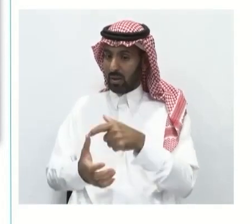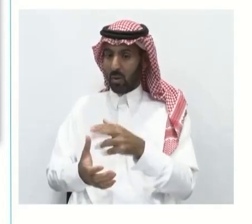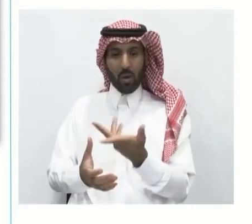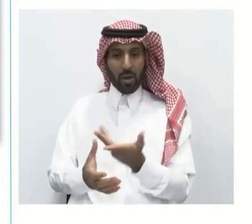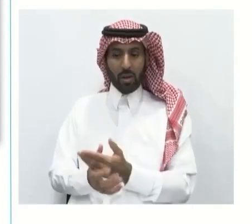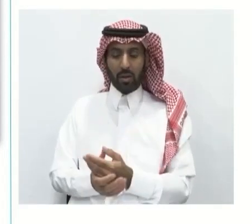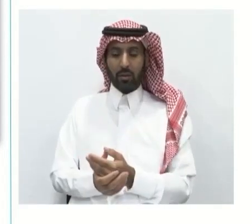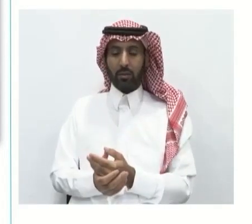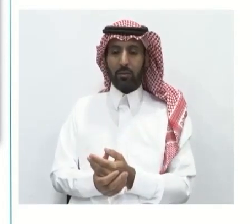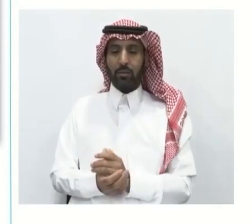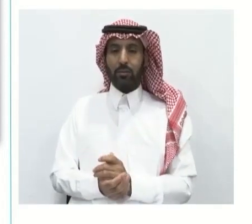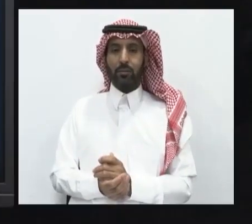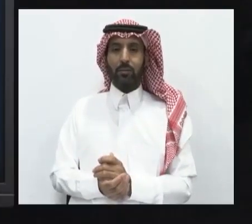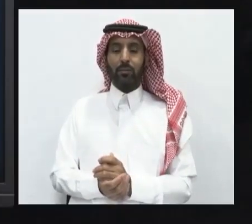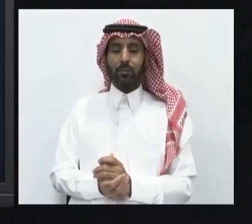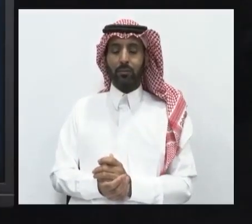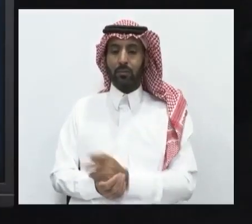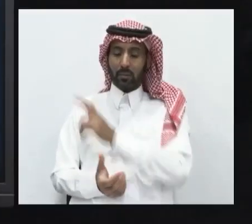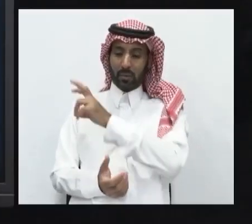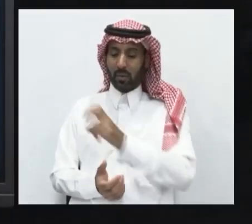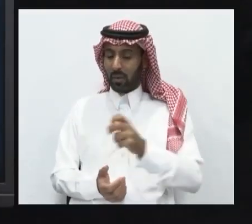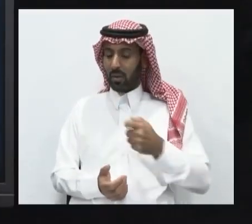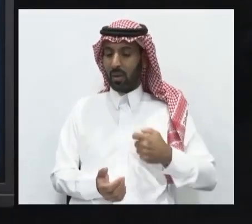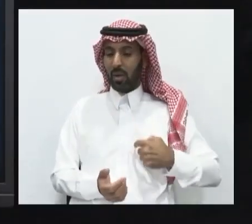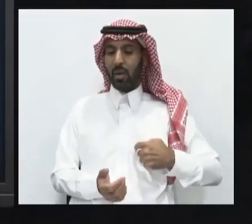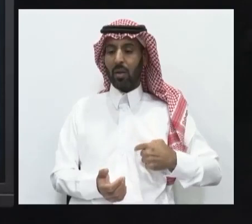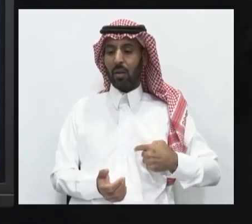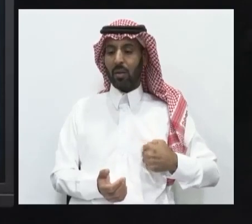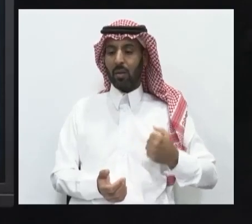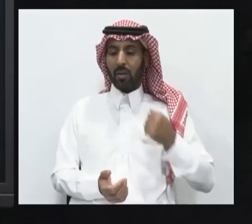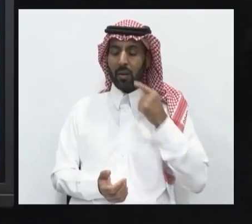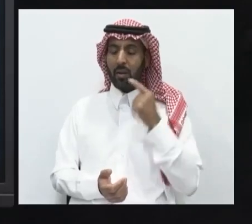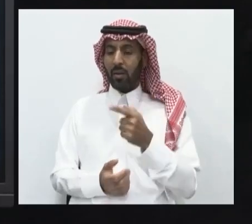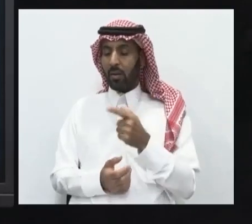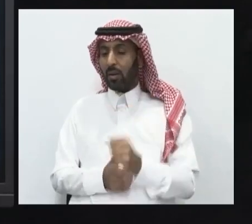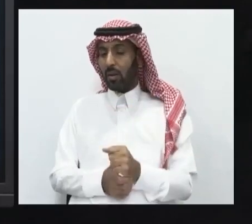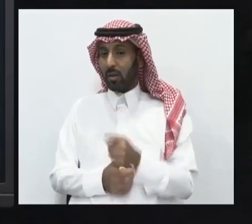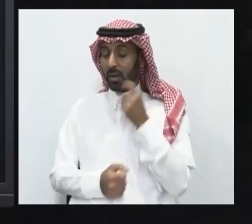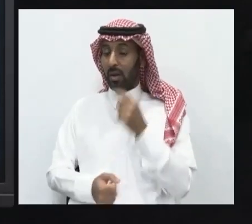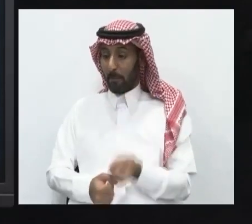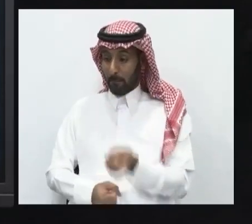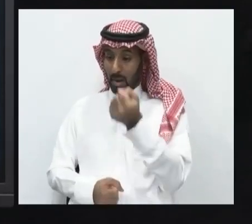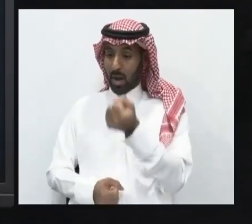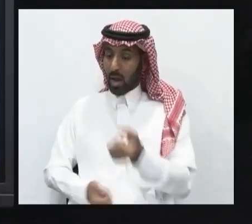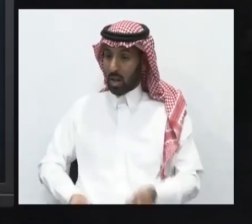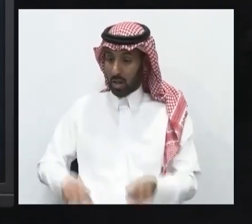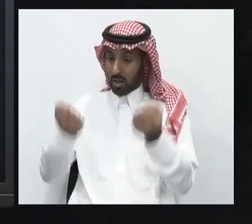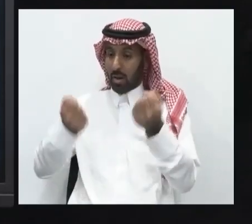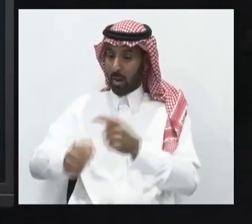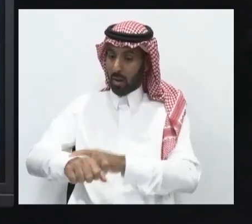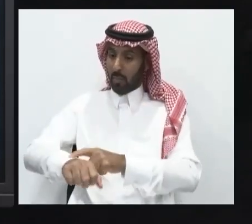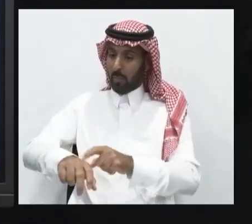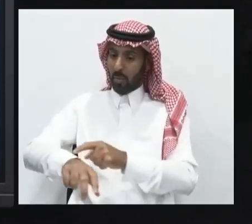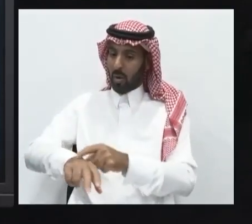And why? So what crime does Mr. Combs, he's a detective, of course, does he suspect Mr. Jones